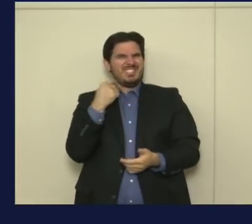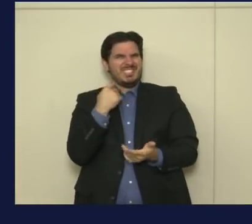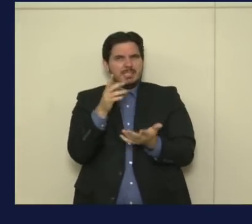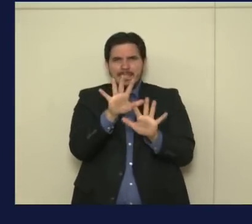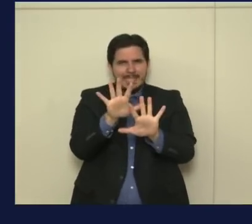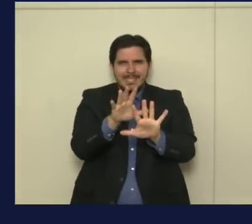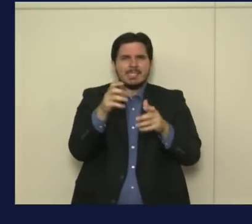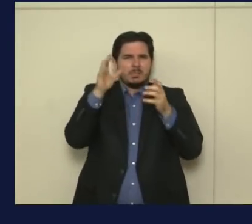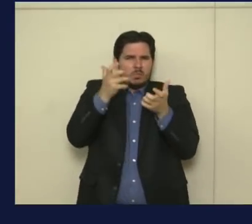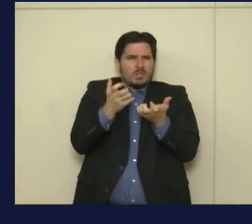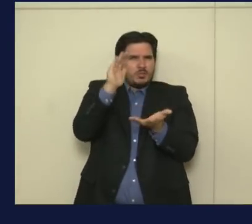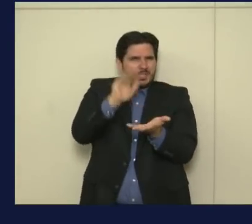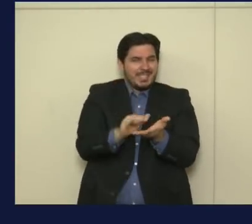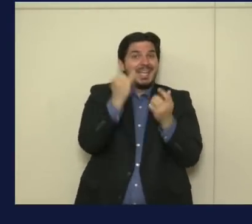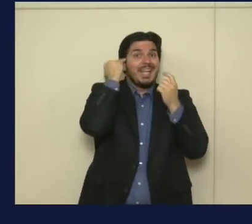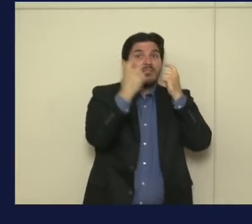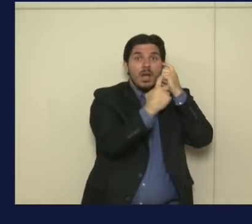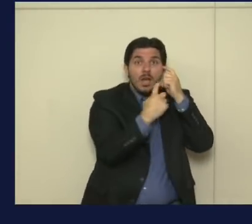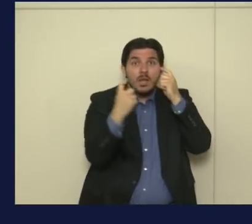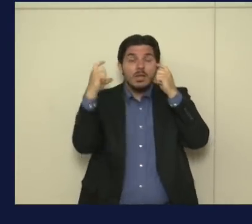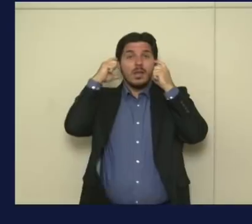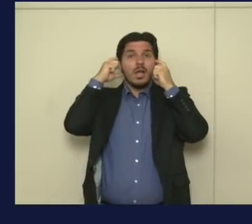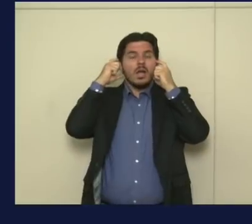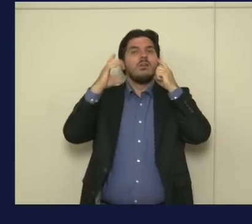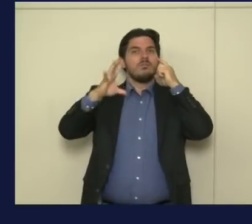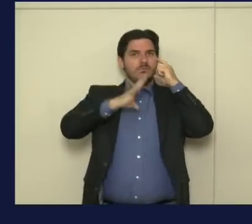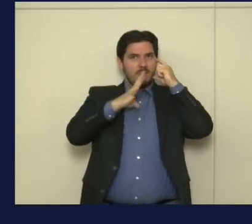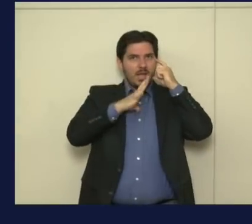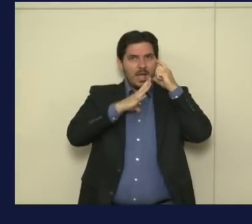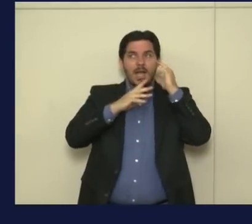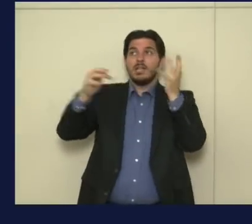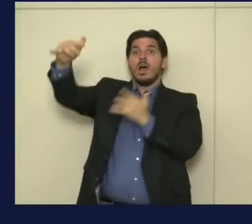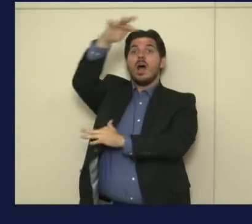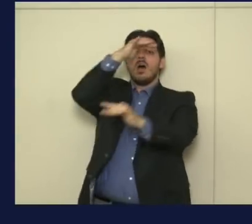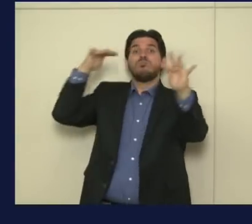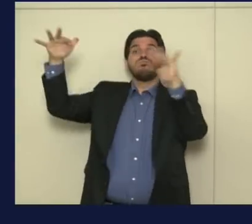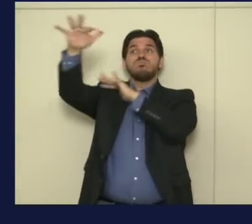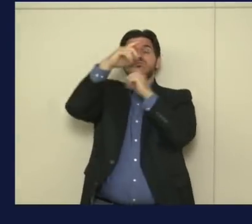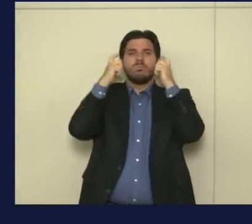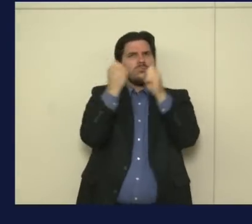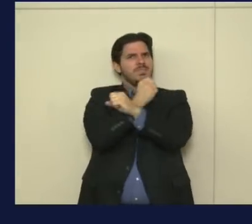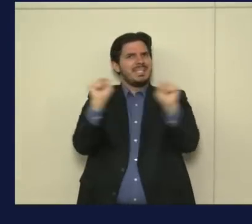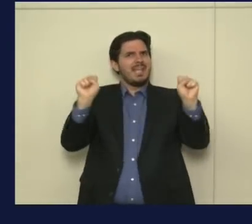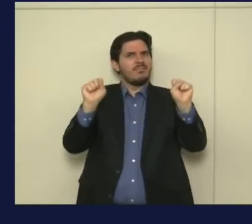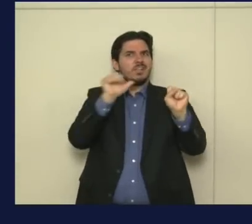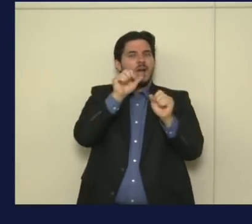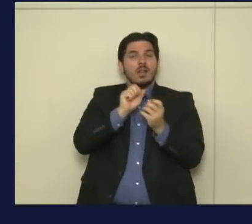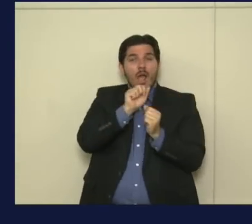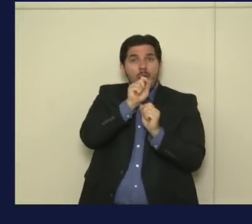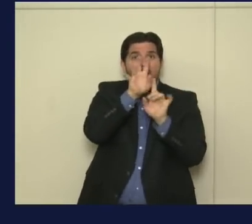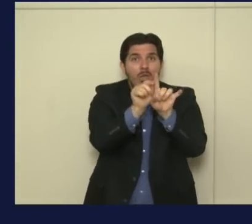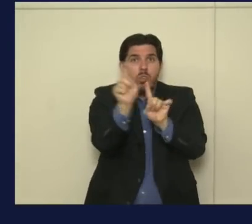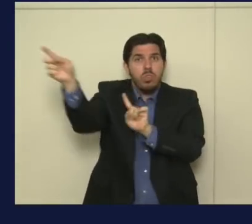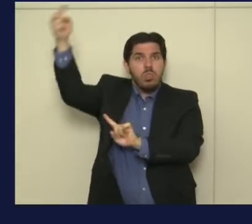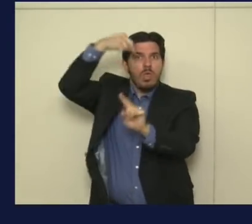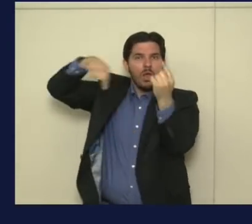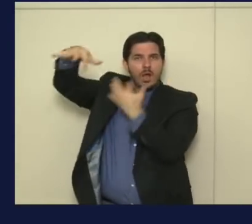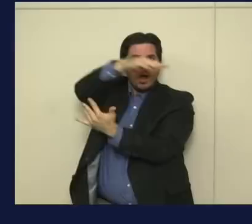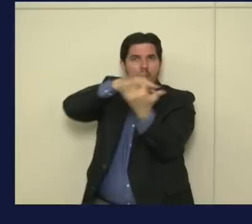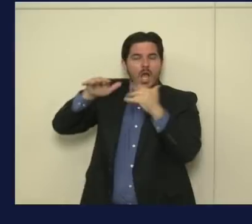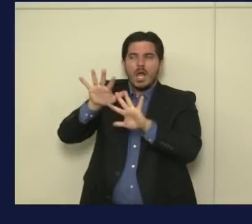indoor space. And you have to do your part. And I worry